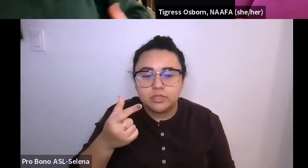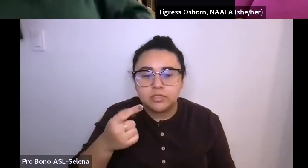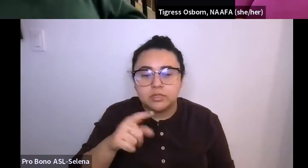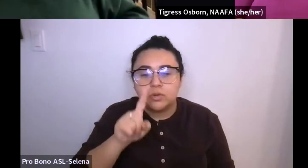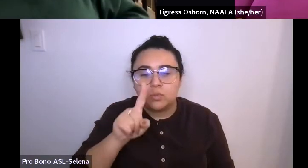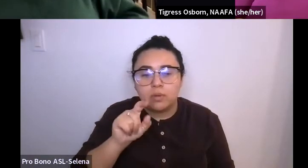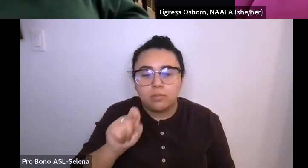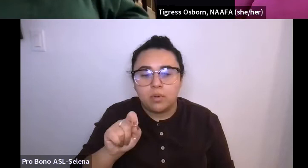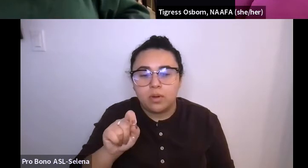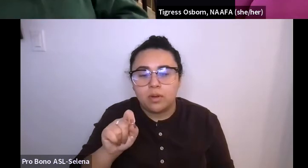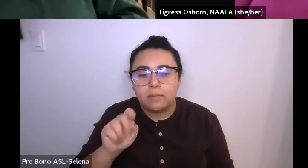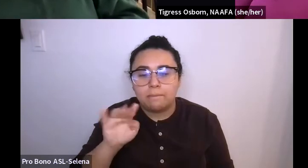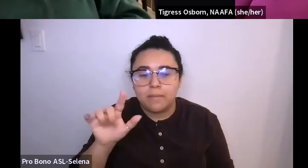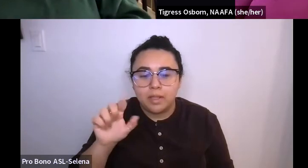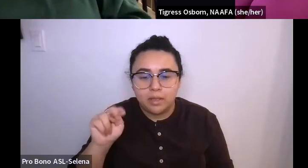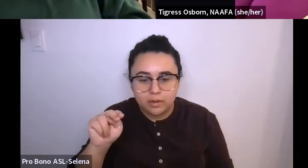And she will talk about